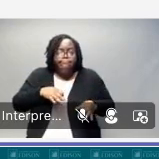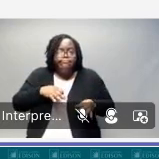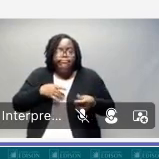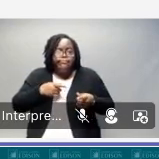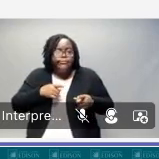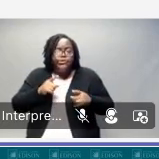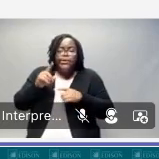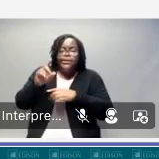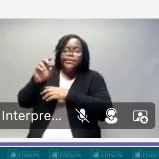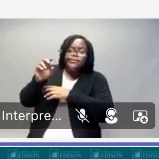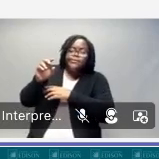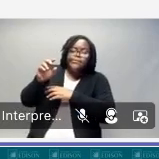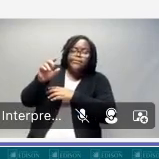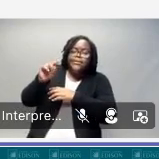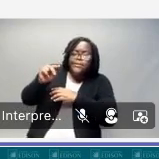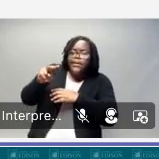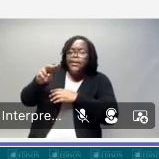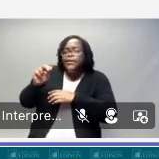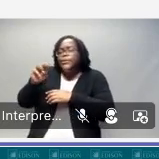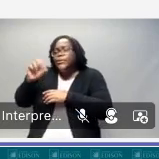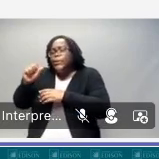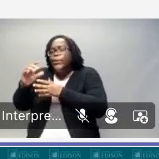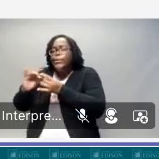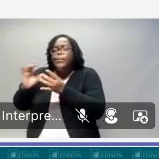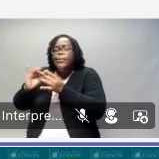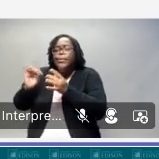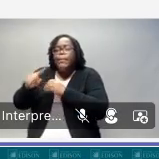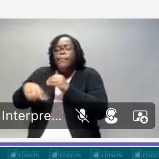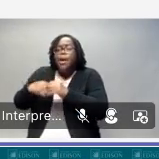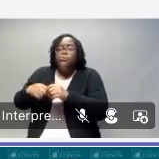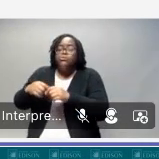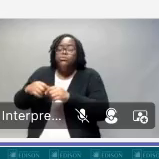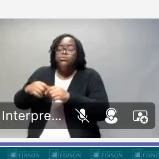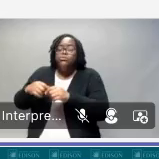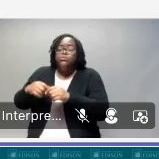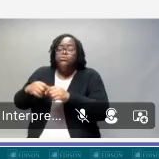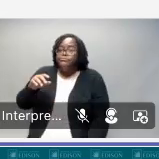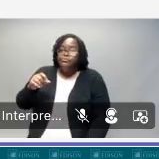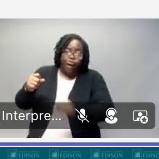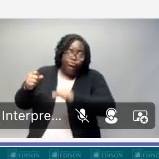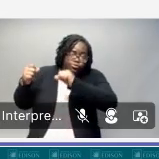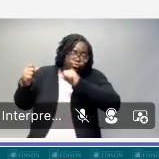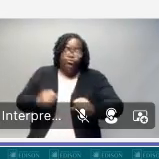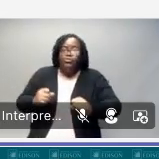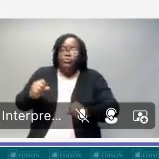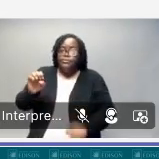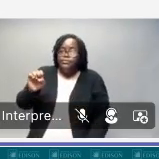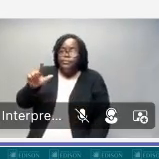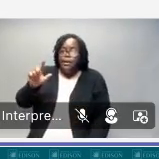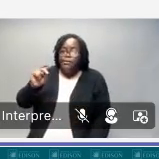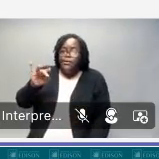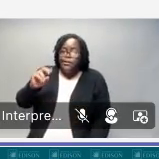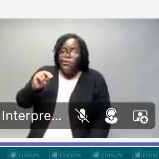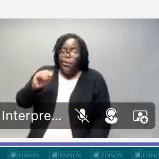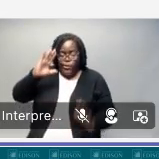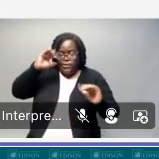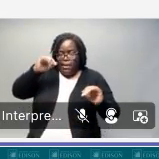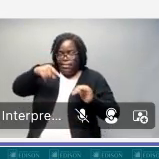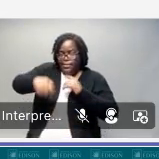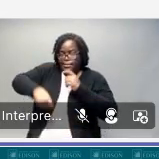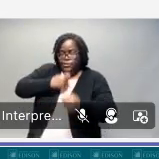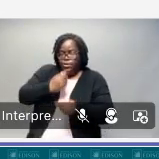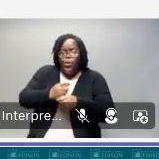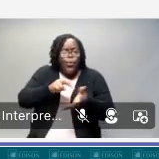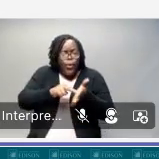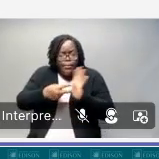media about a super El Nino that is expected to develop this year. What does that mean